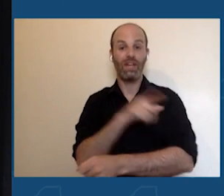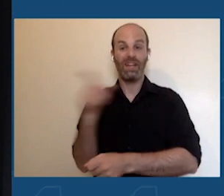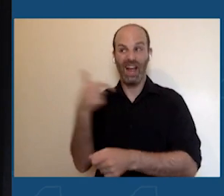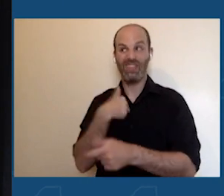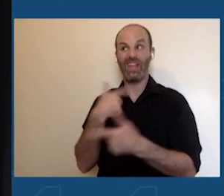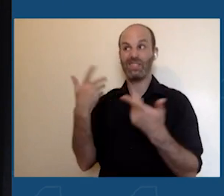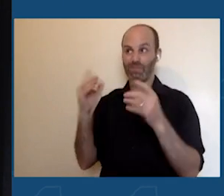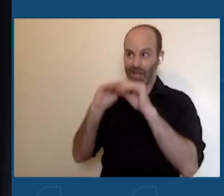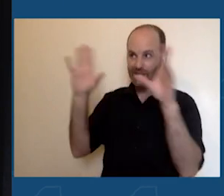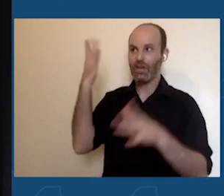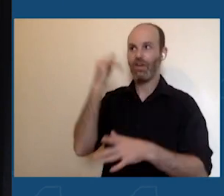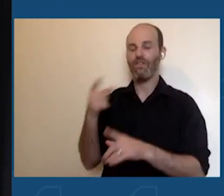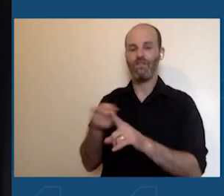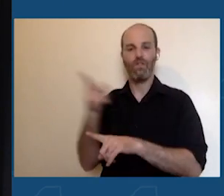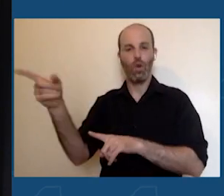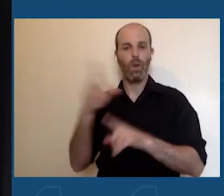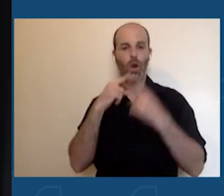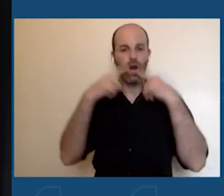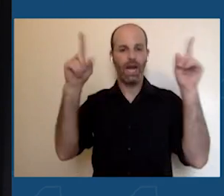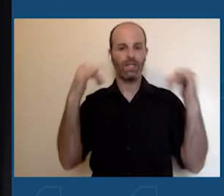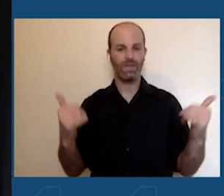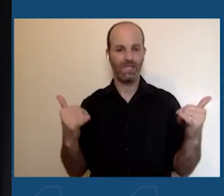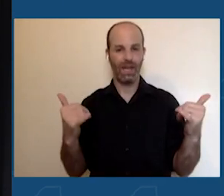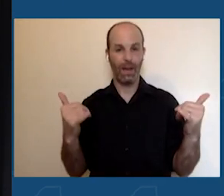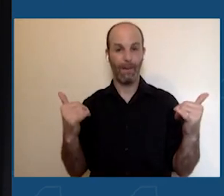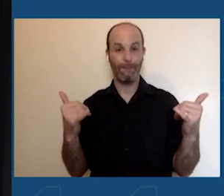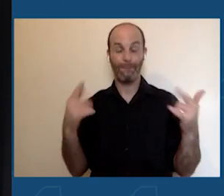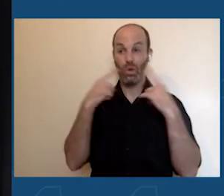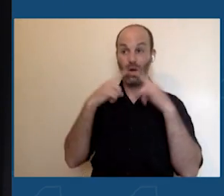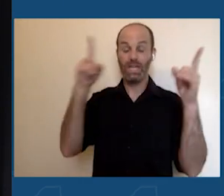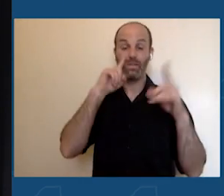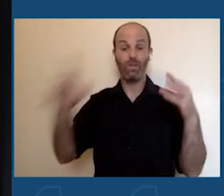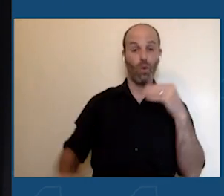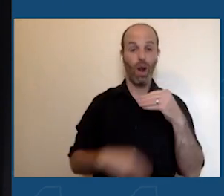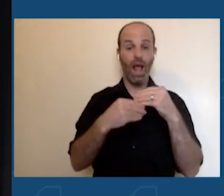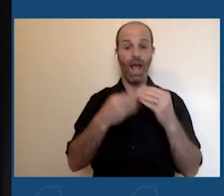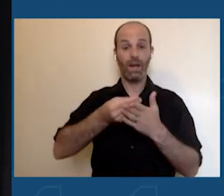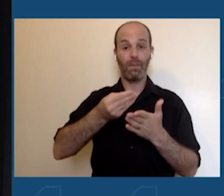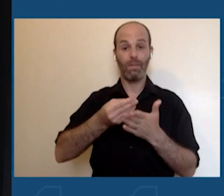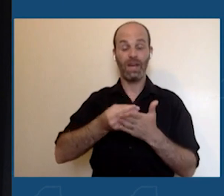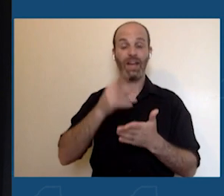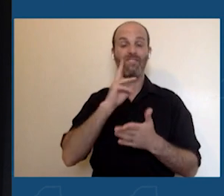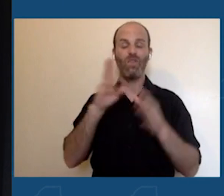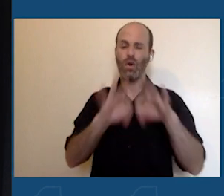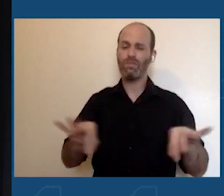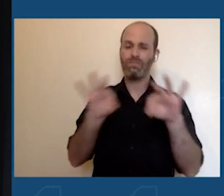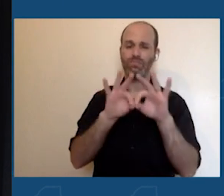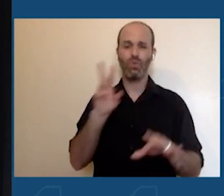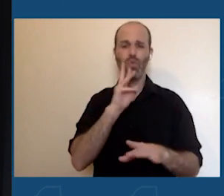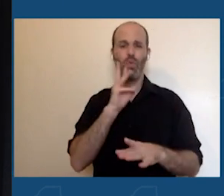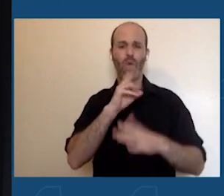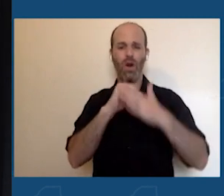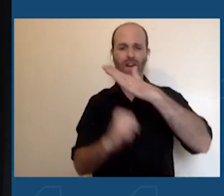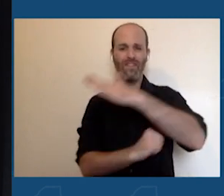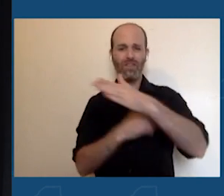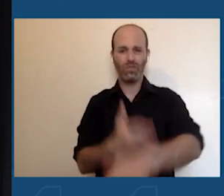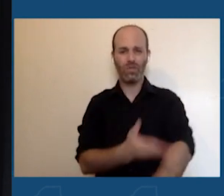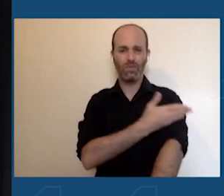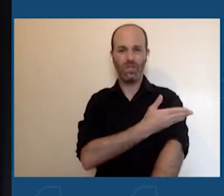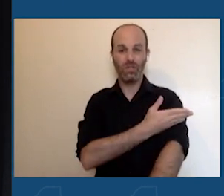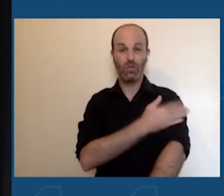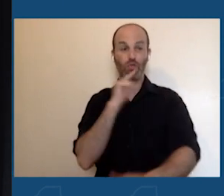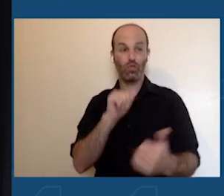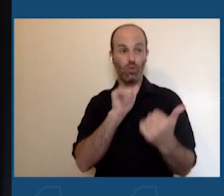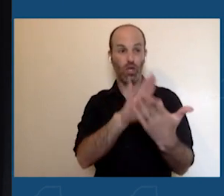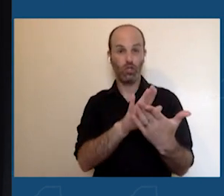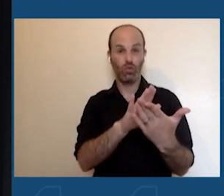today. The announcement of additional funds for vital water infrastructure improvements to address emerging contaminants is not